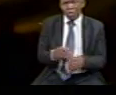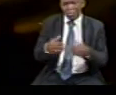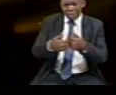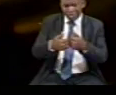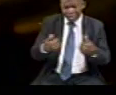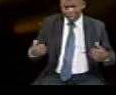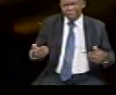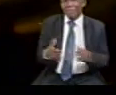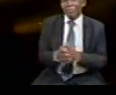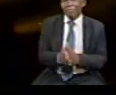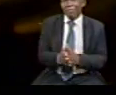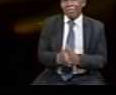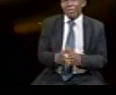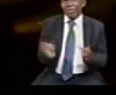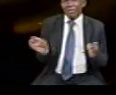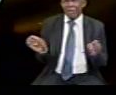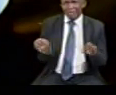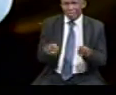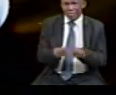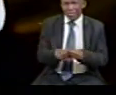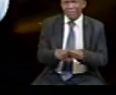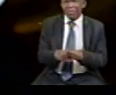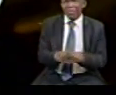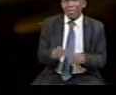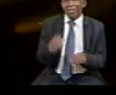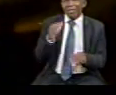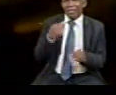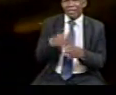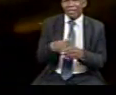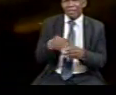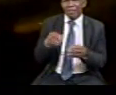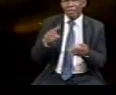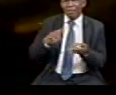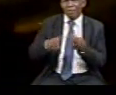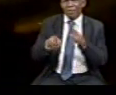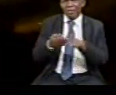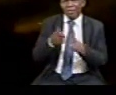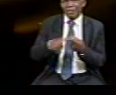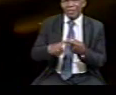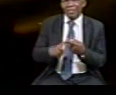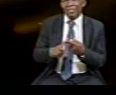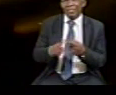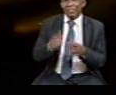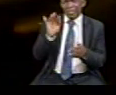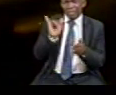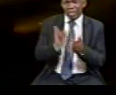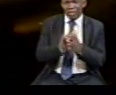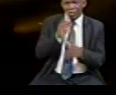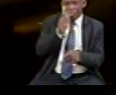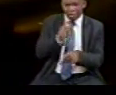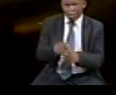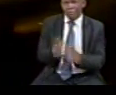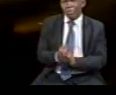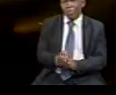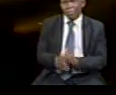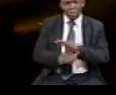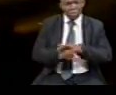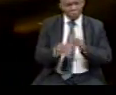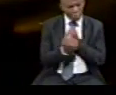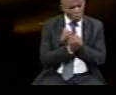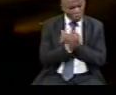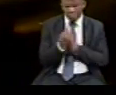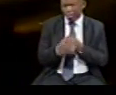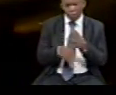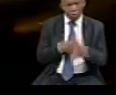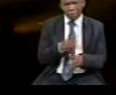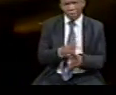You are separate in even the friends you keep. You don't love the world. You don't dress like the world.